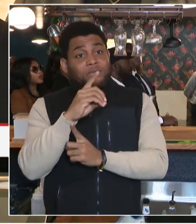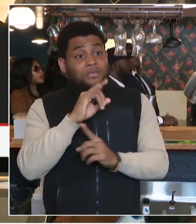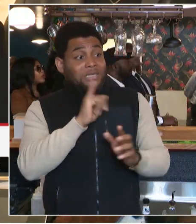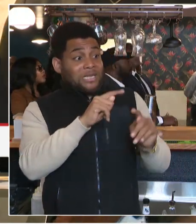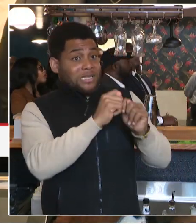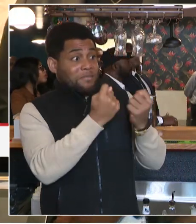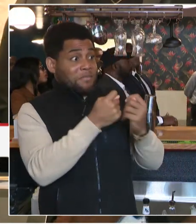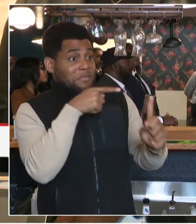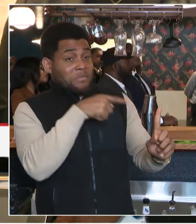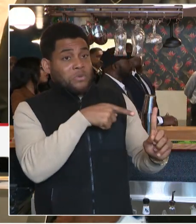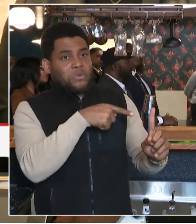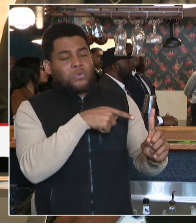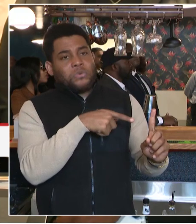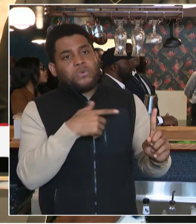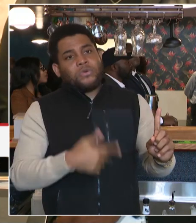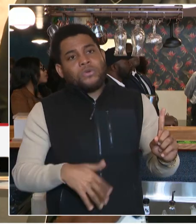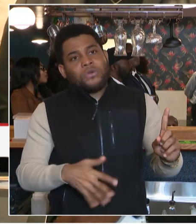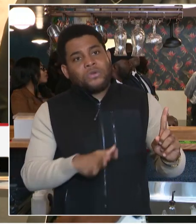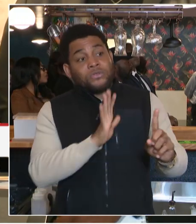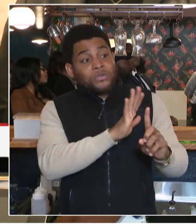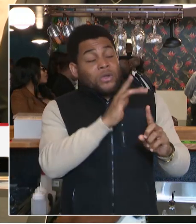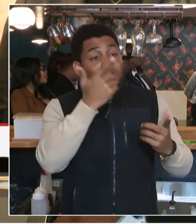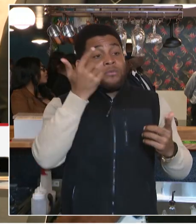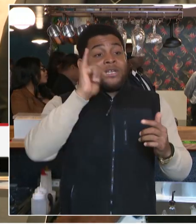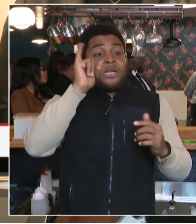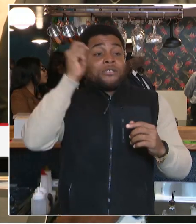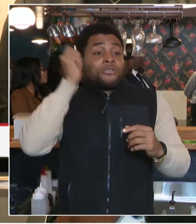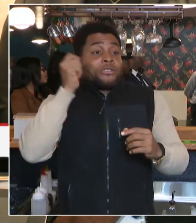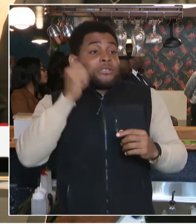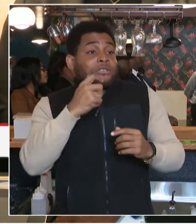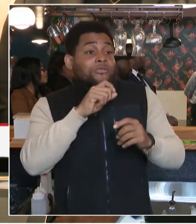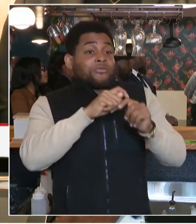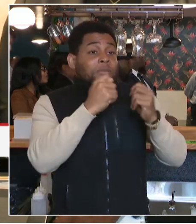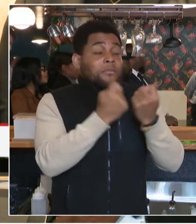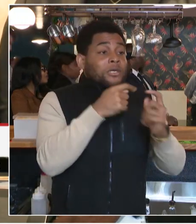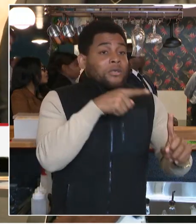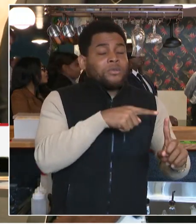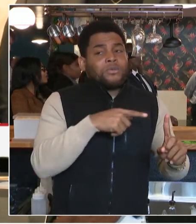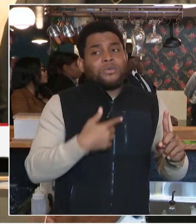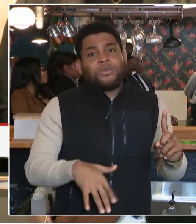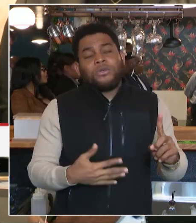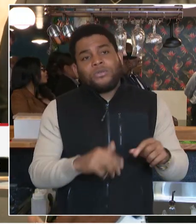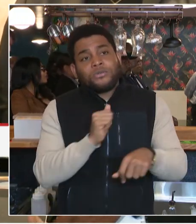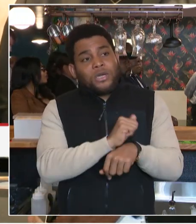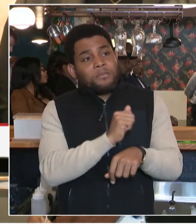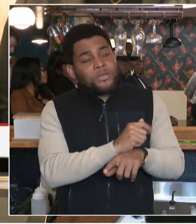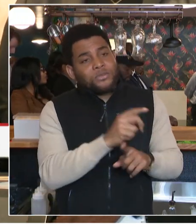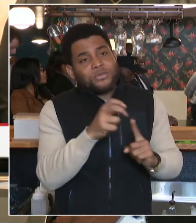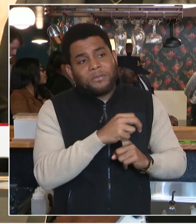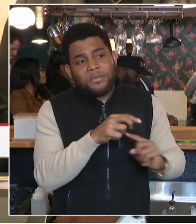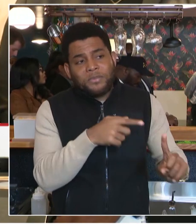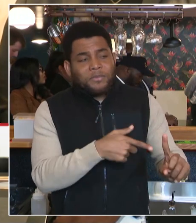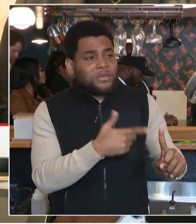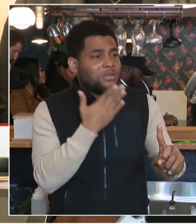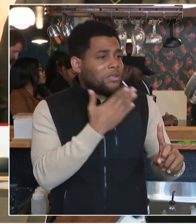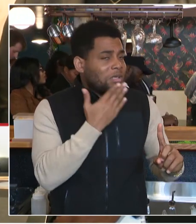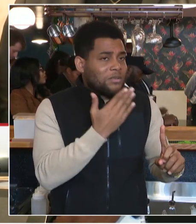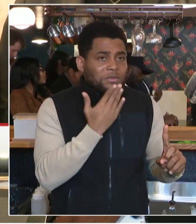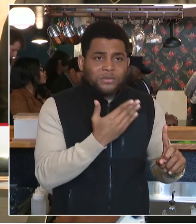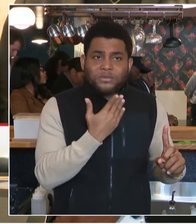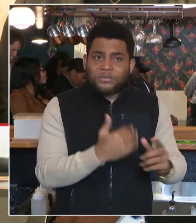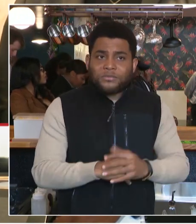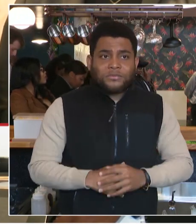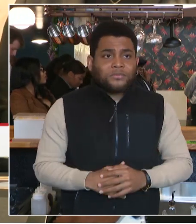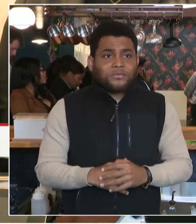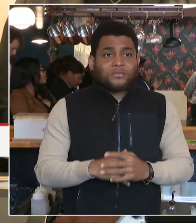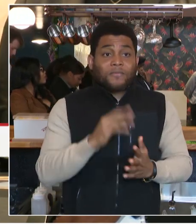here today, thank you for your tireless work. Of course, as part of the work through the Food Access Fund and our other